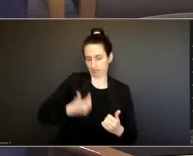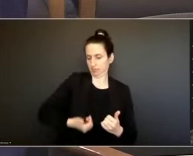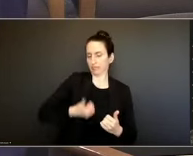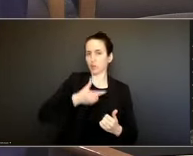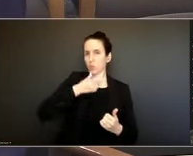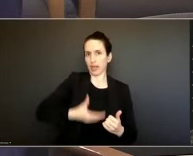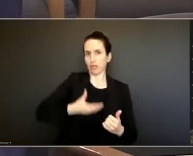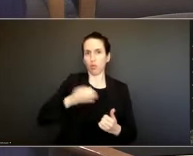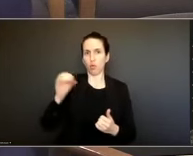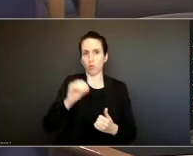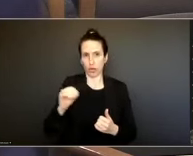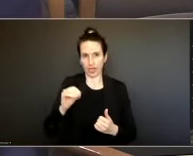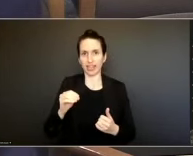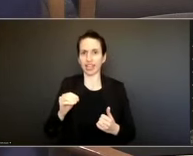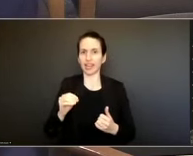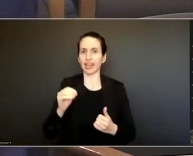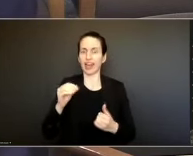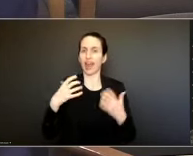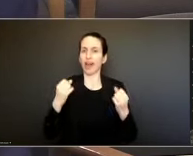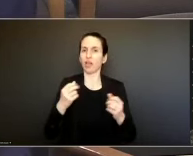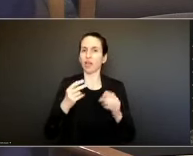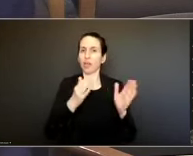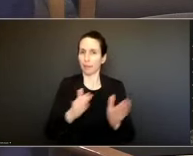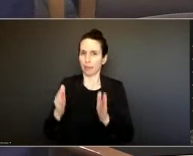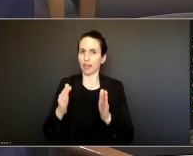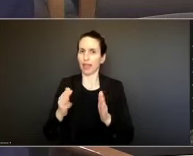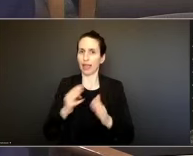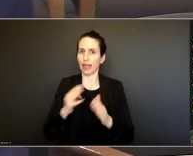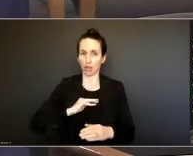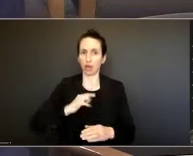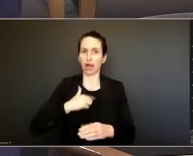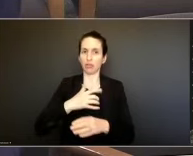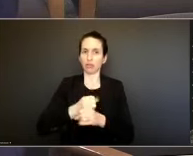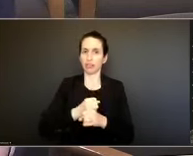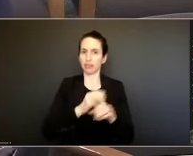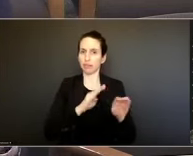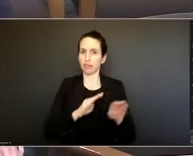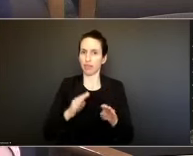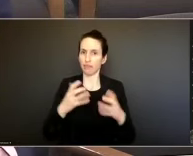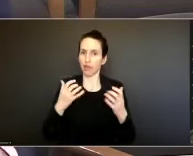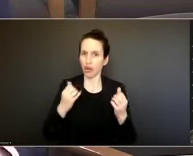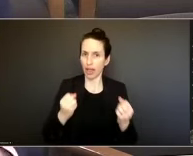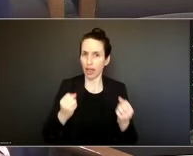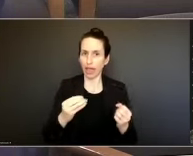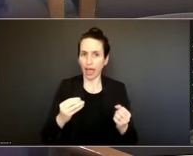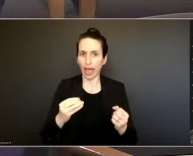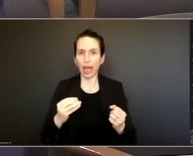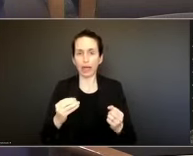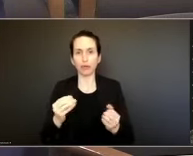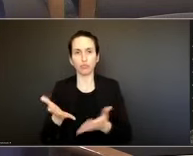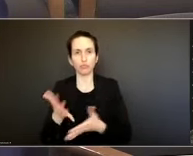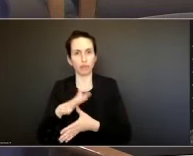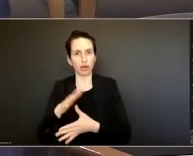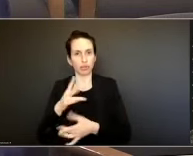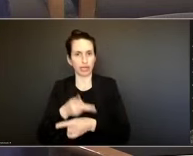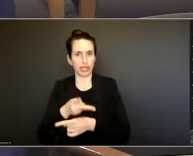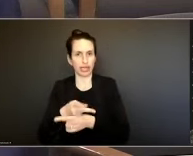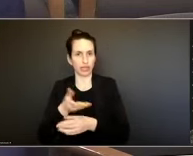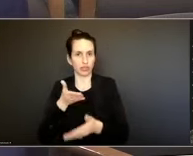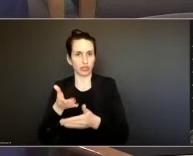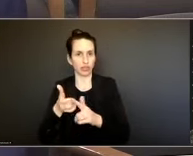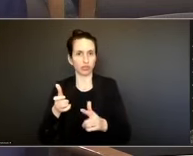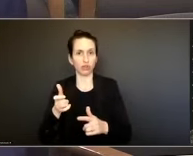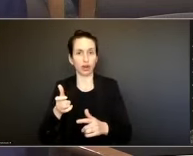health services and primary care services from CARE Oregon. I want to say Senate Bill